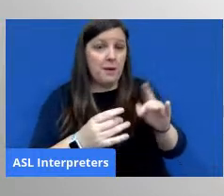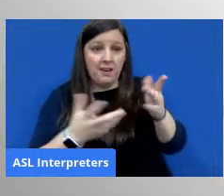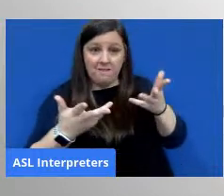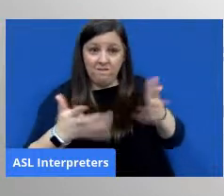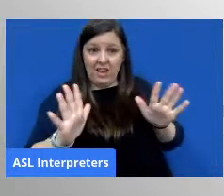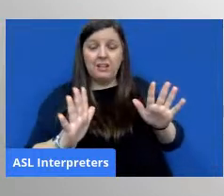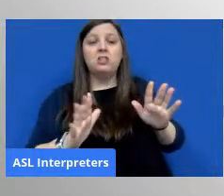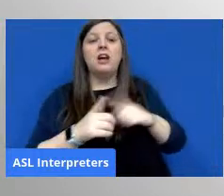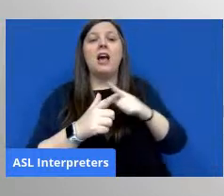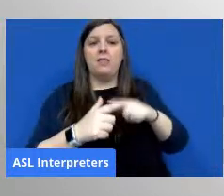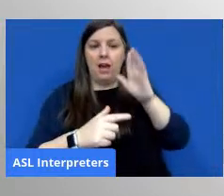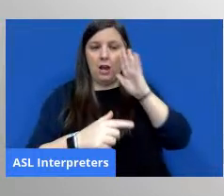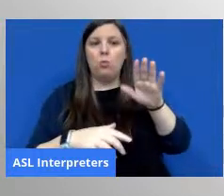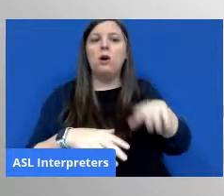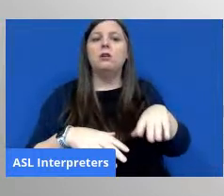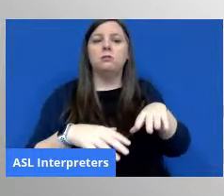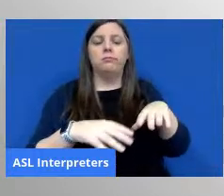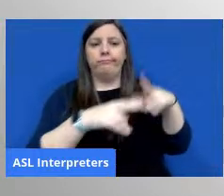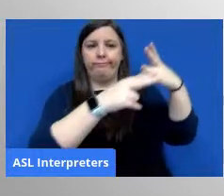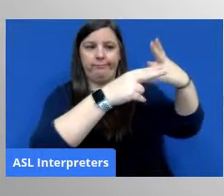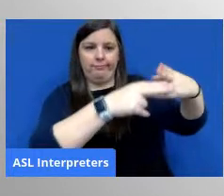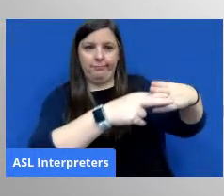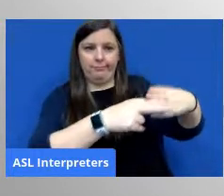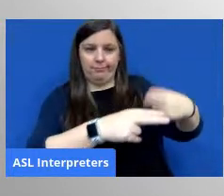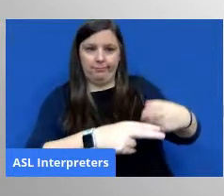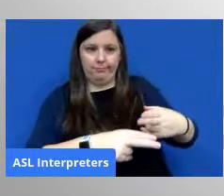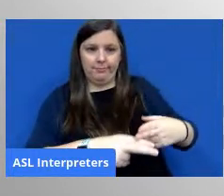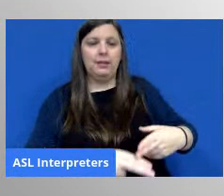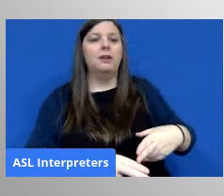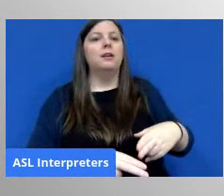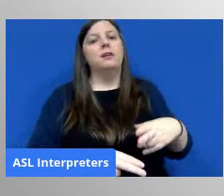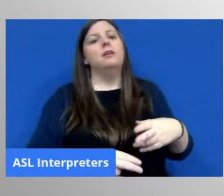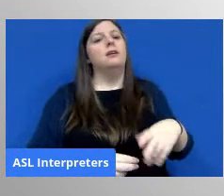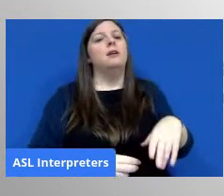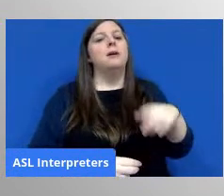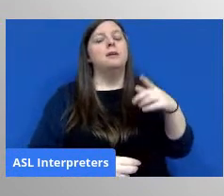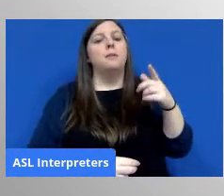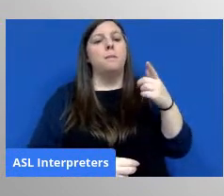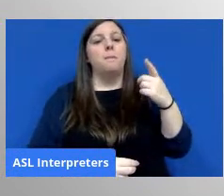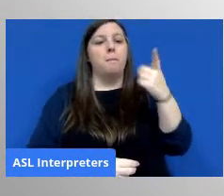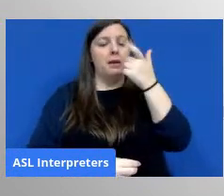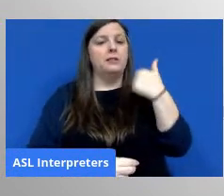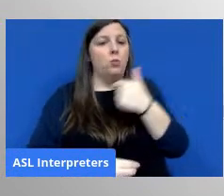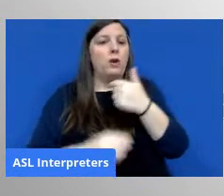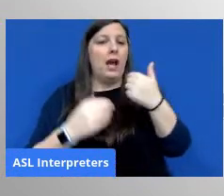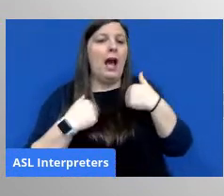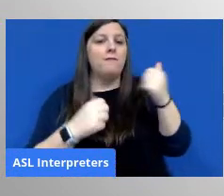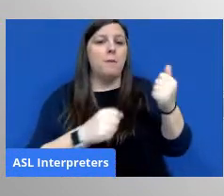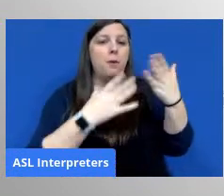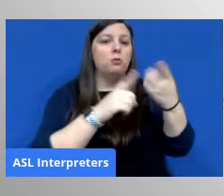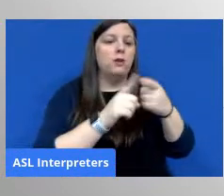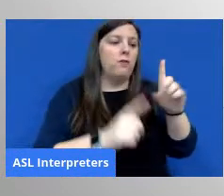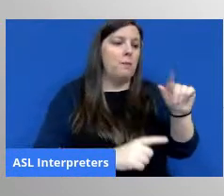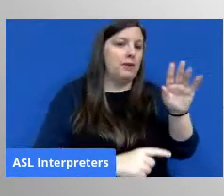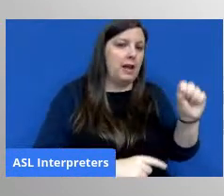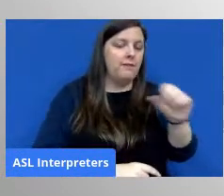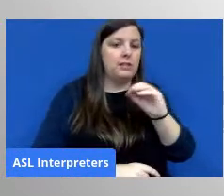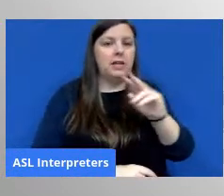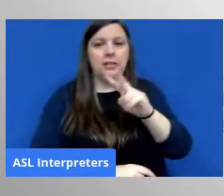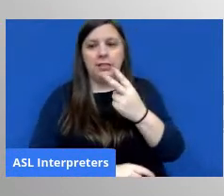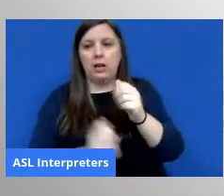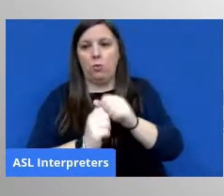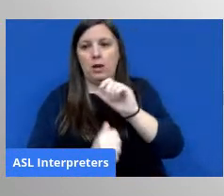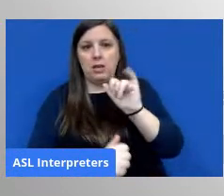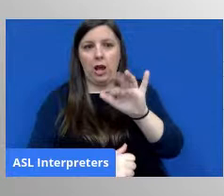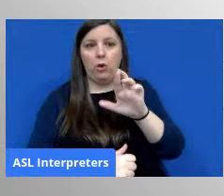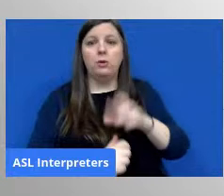to take roll for us, since we do have the motion by Ms. Davis and we have a second by Dr. Yeager. Ms. Gallagher? Okay,